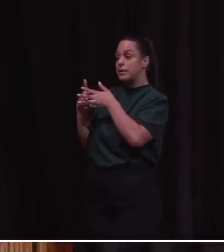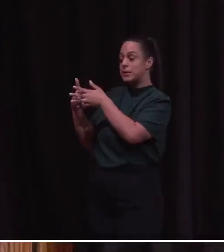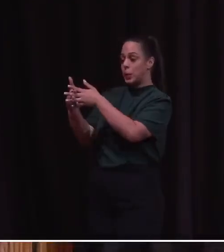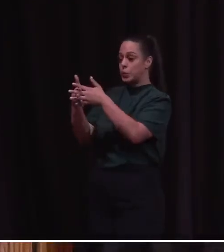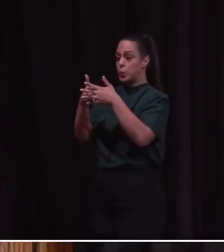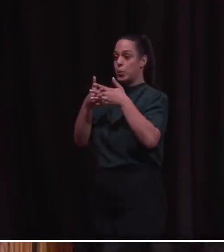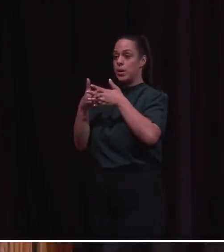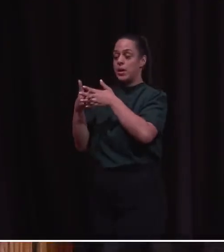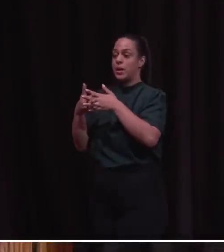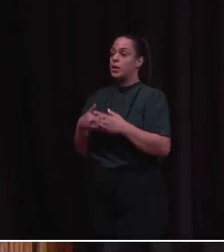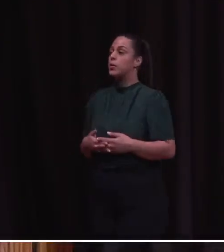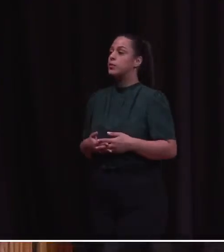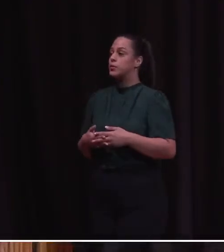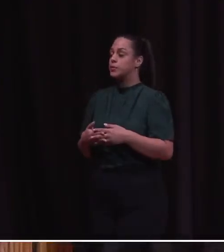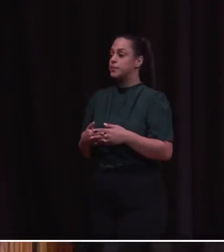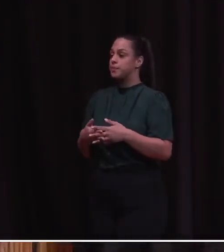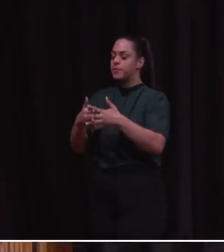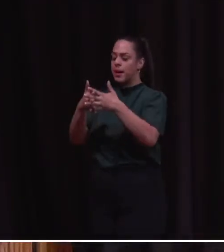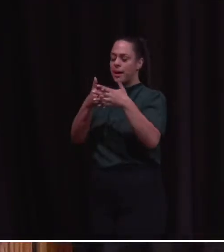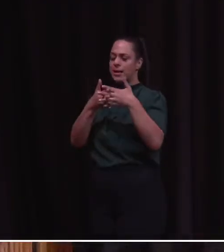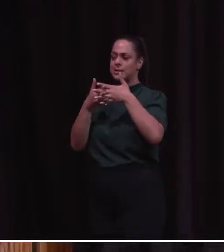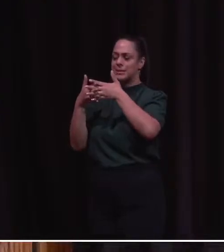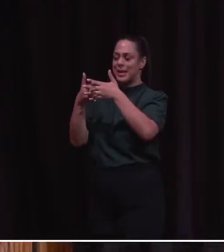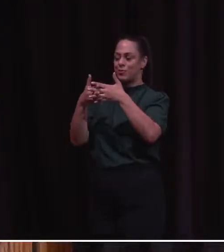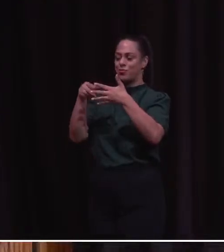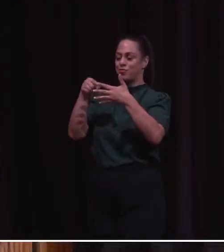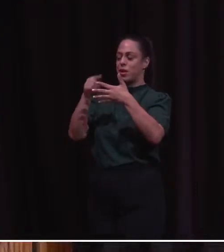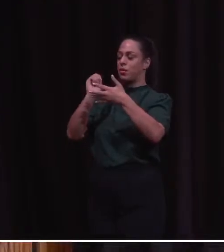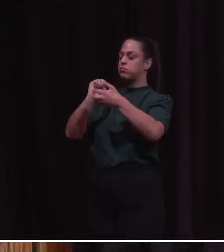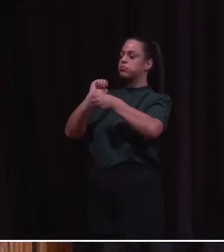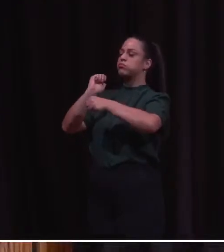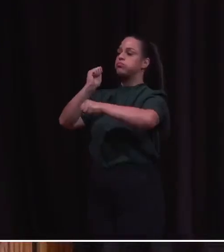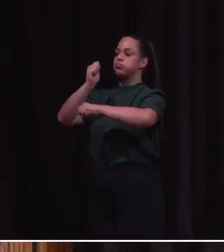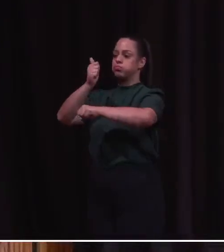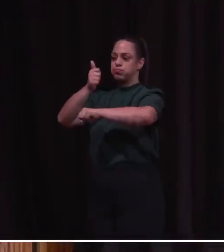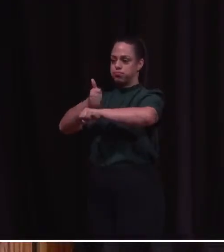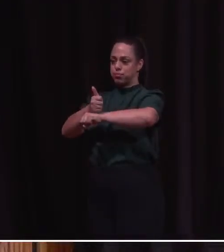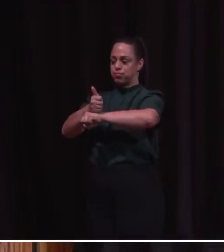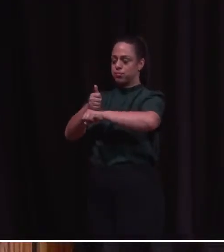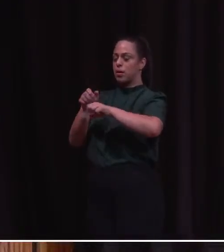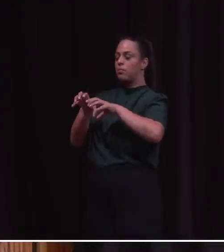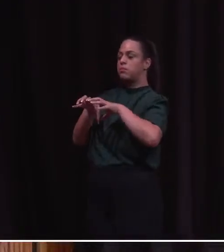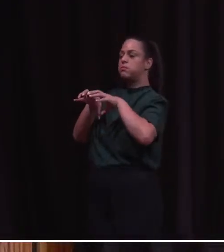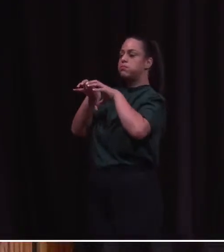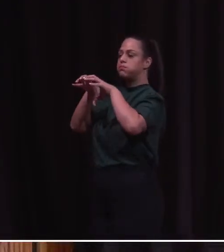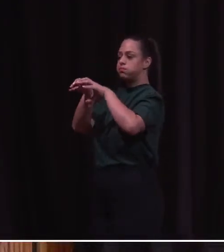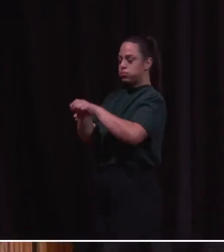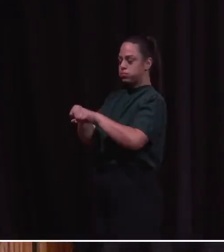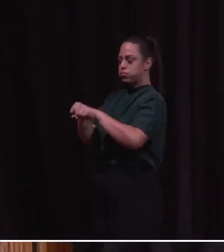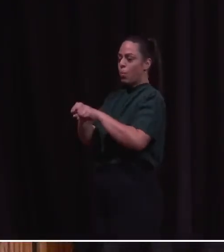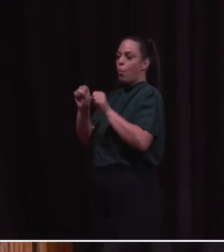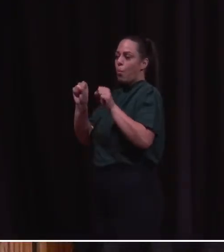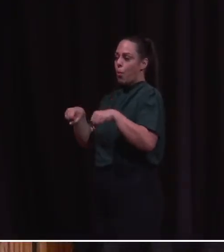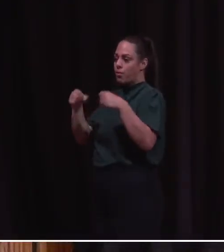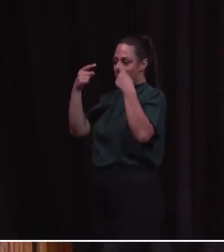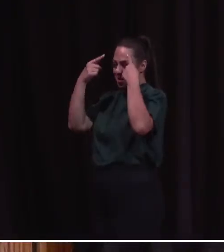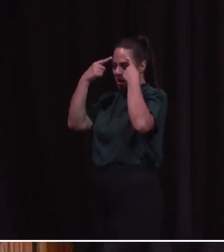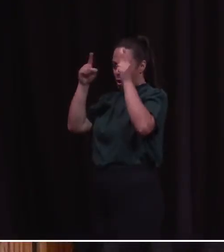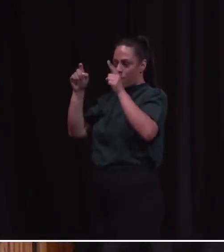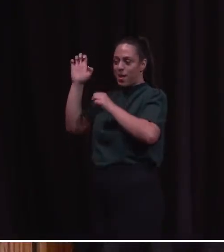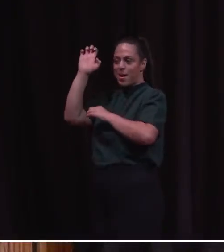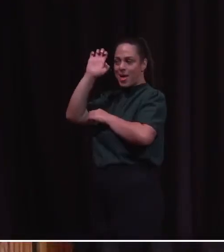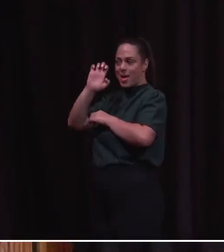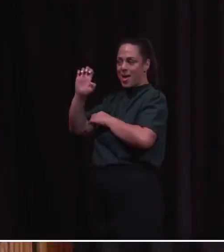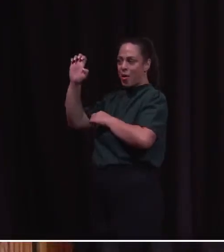glorifies the colonial imposition of Europe on the rest of the world. Parallel